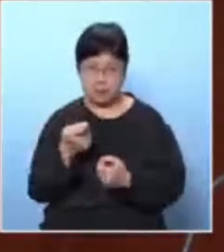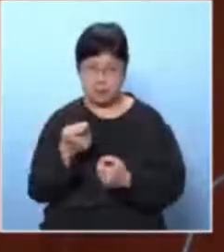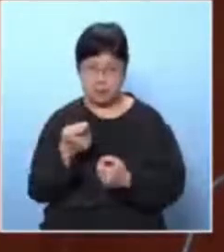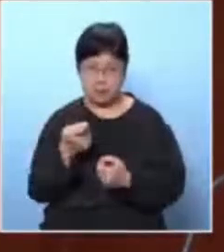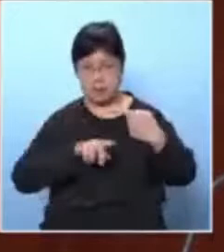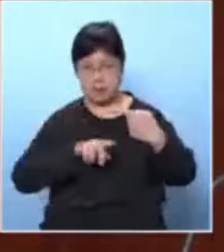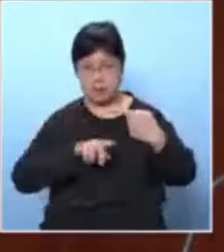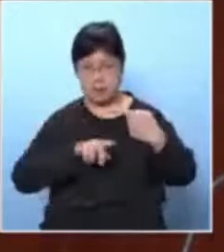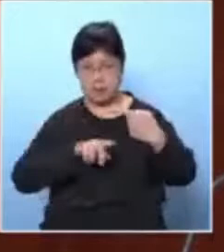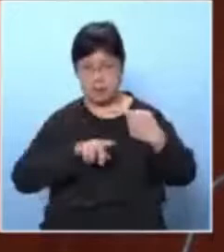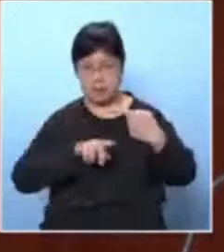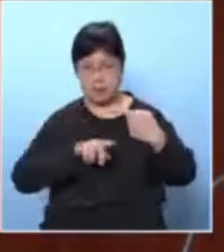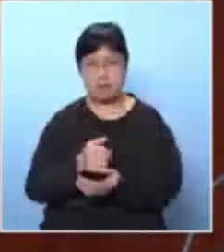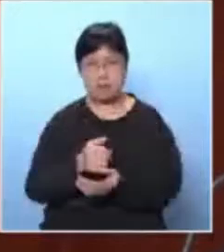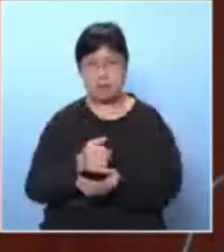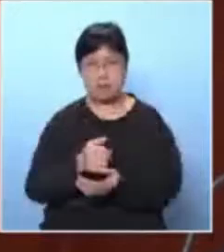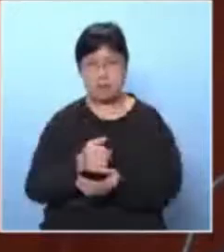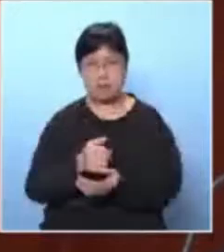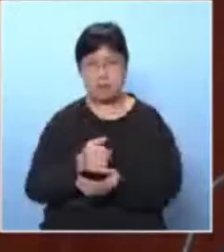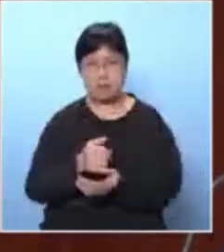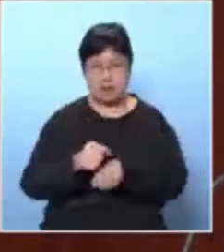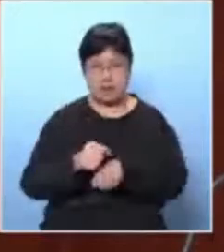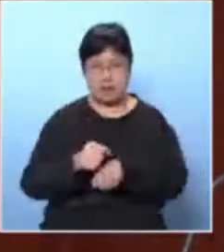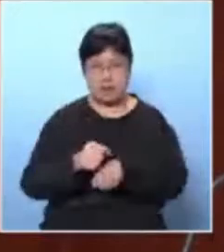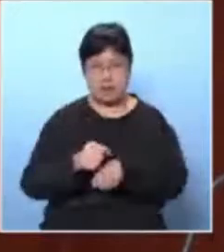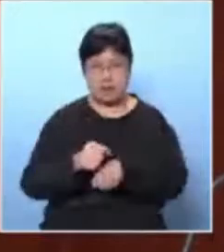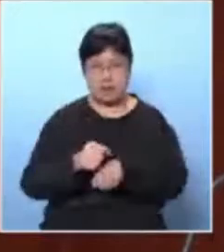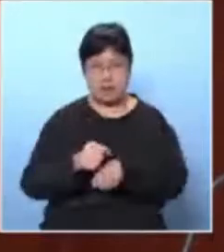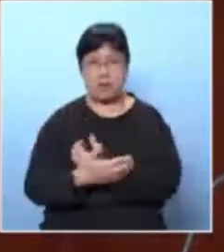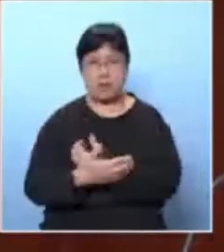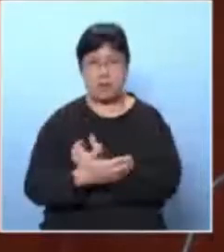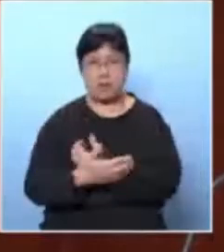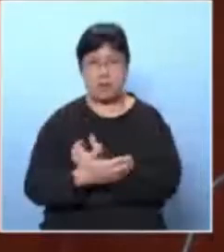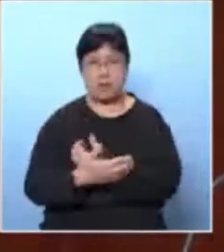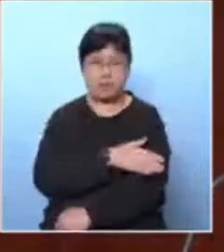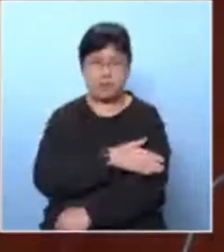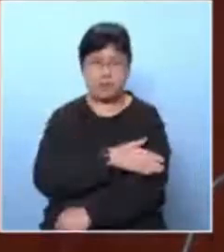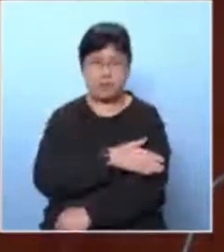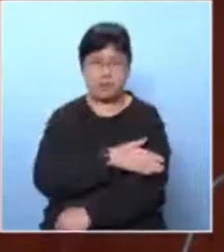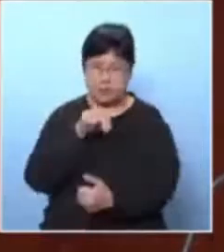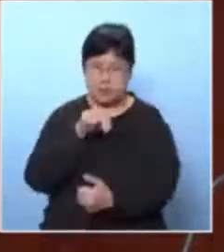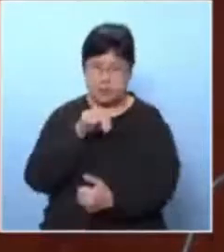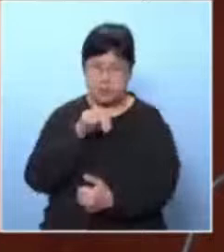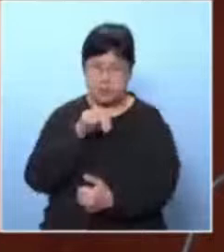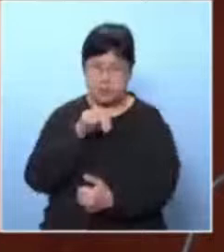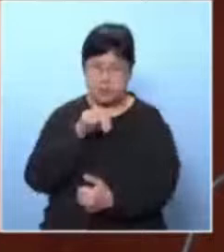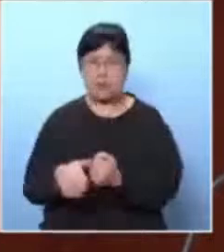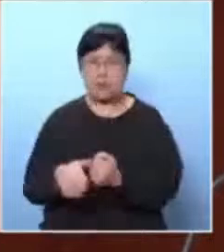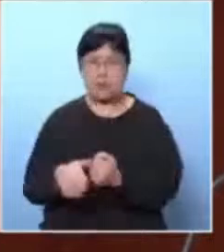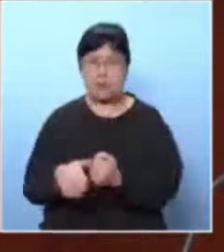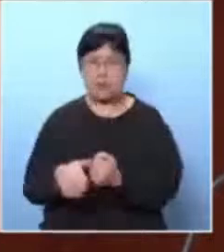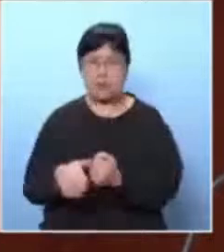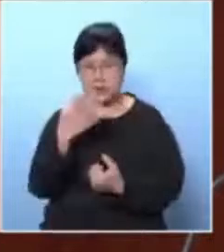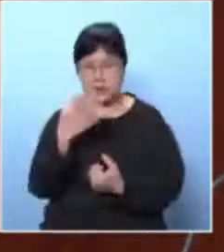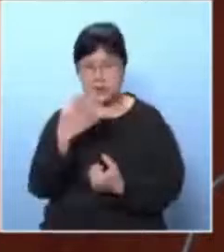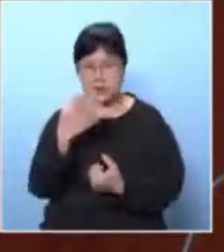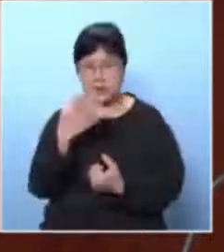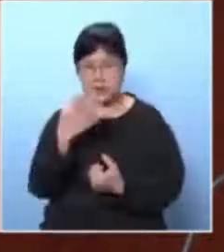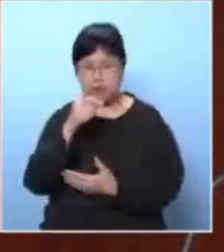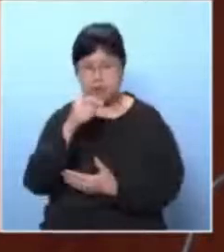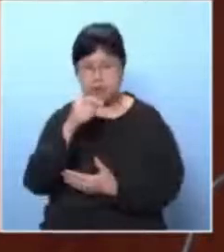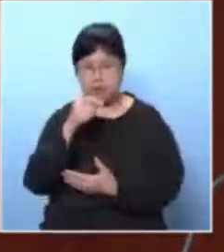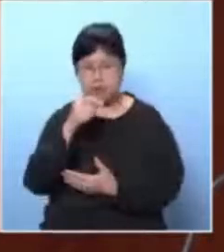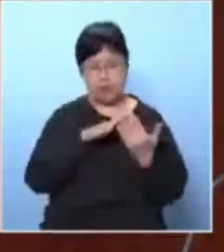4. Strengthen the home-based childcare service. To encourage more people to participate in the Neighborhood Support Childcare